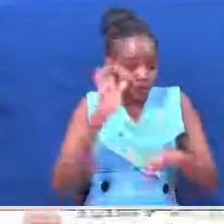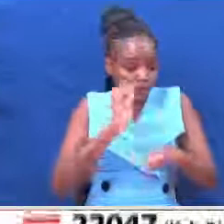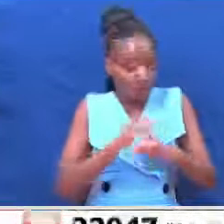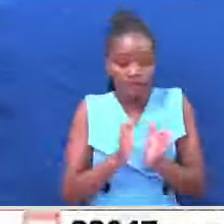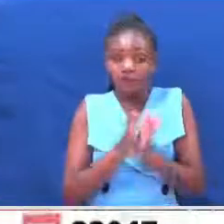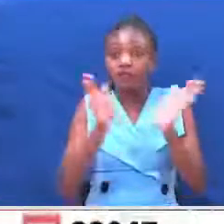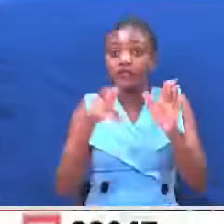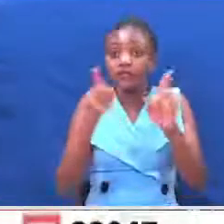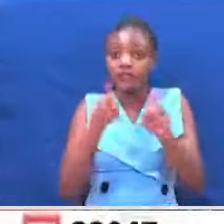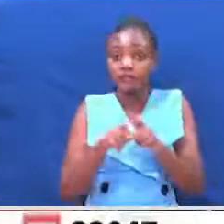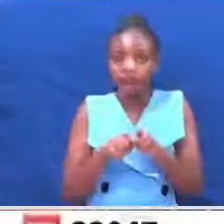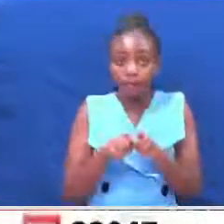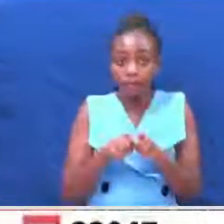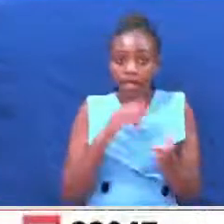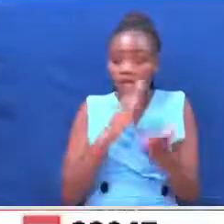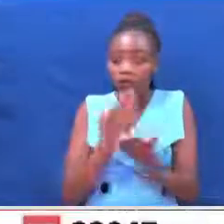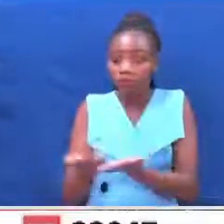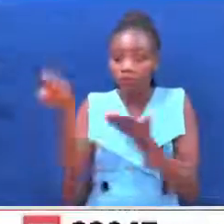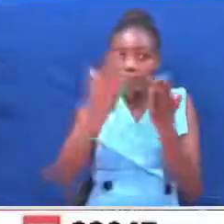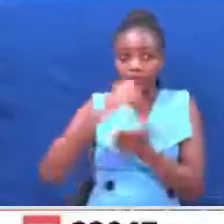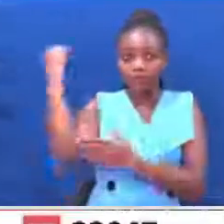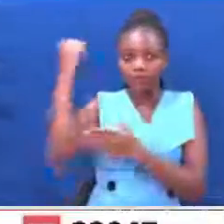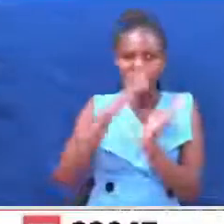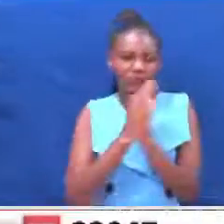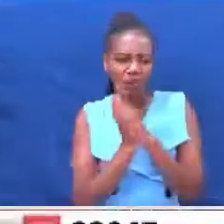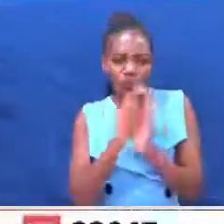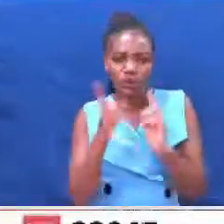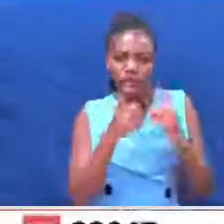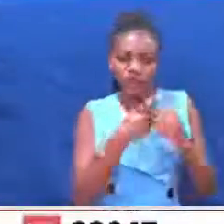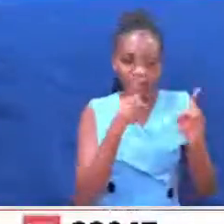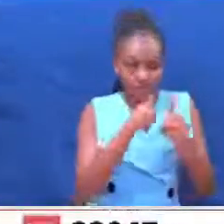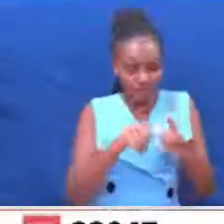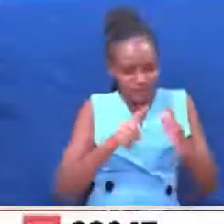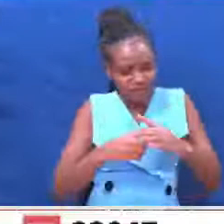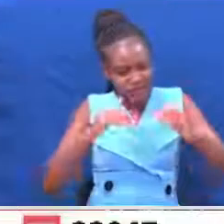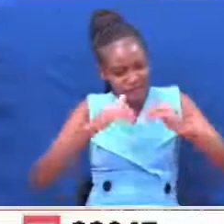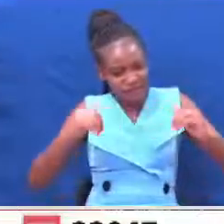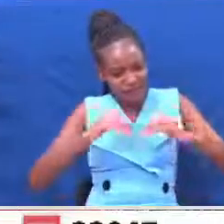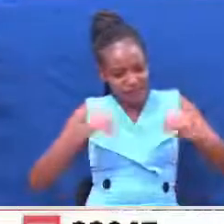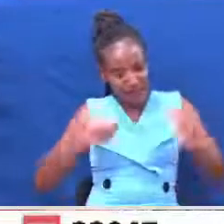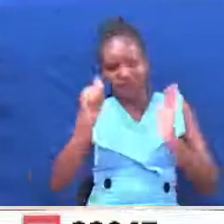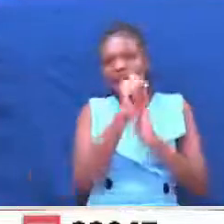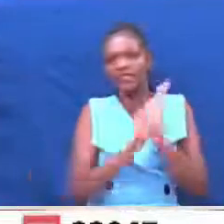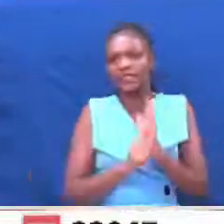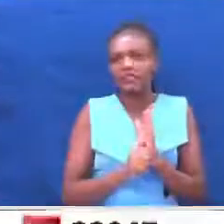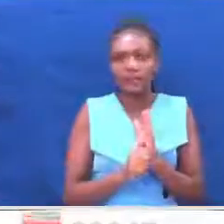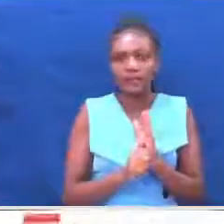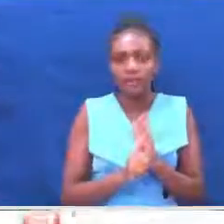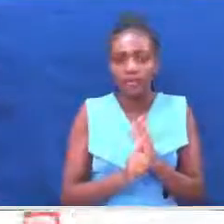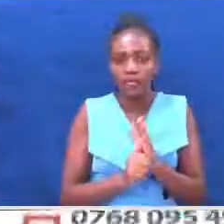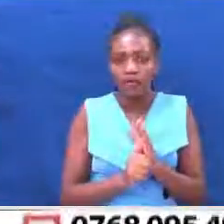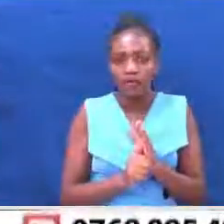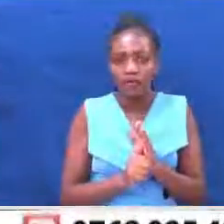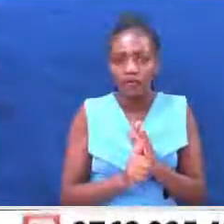to anchor partisan political narratives and fuel divisive agendas.